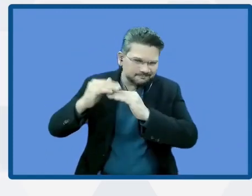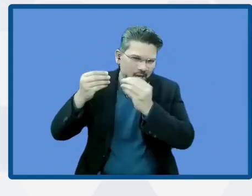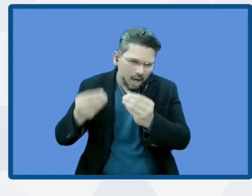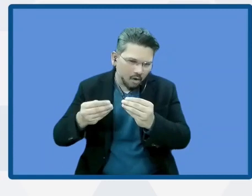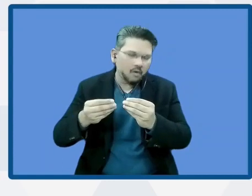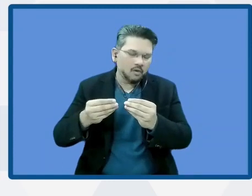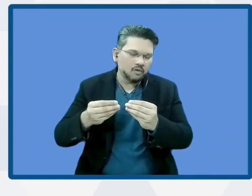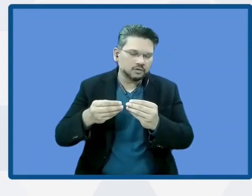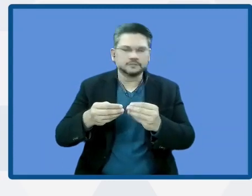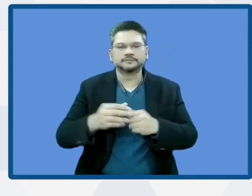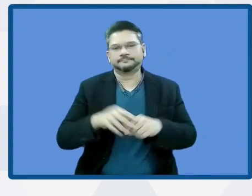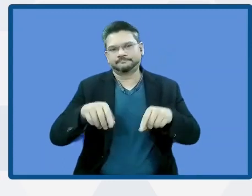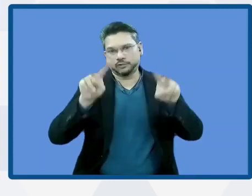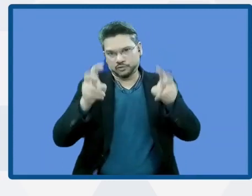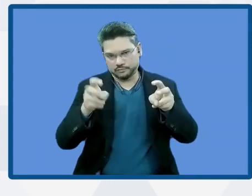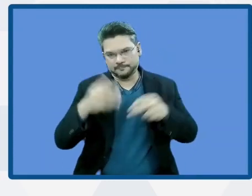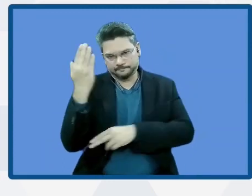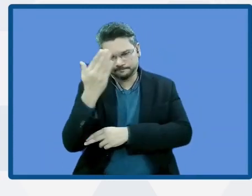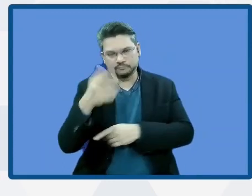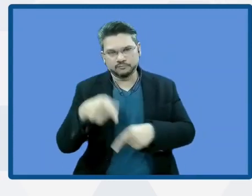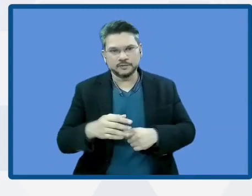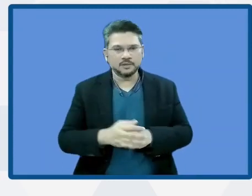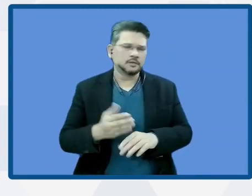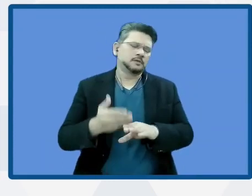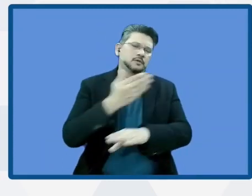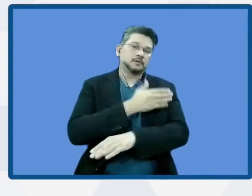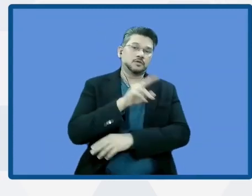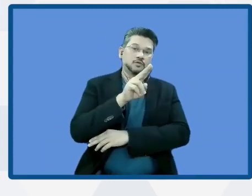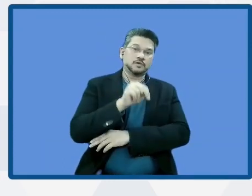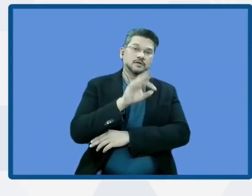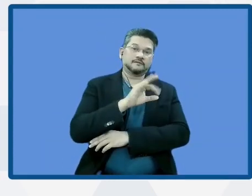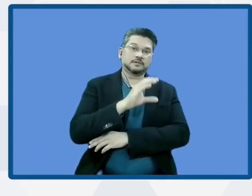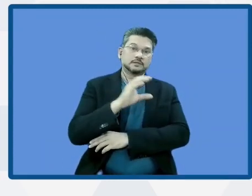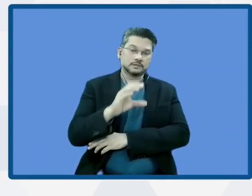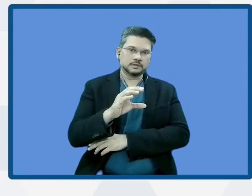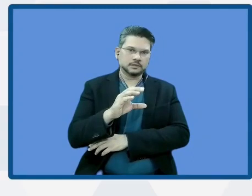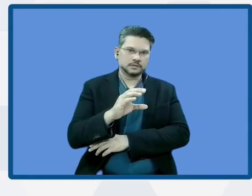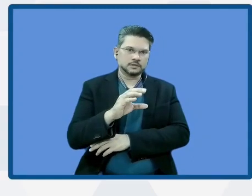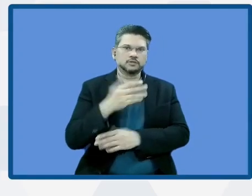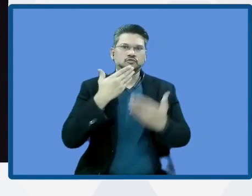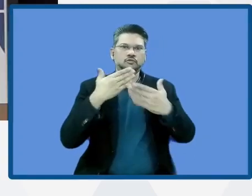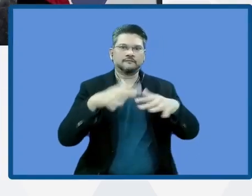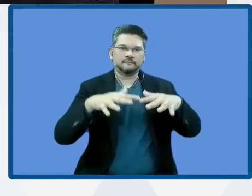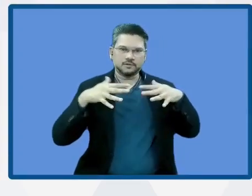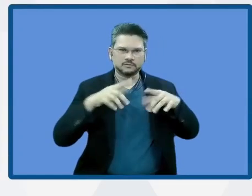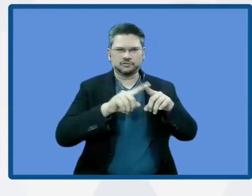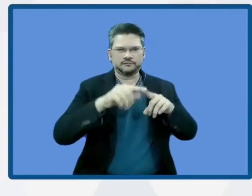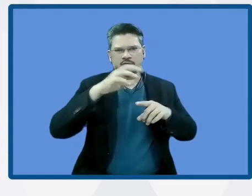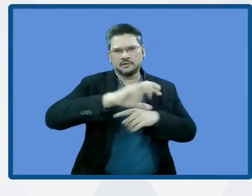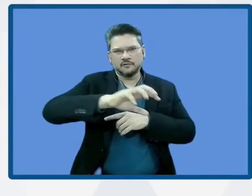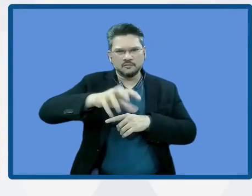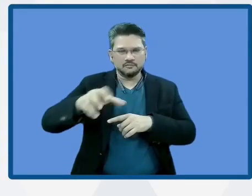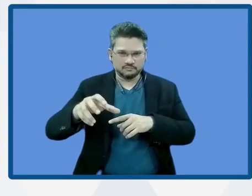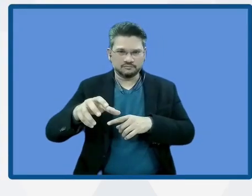At the last UNFCCC conference of the parties on COP27